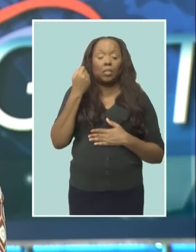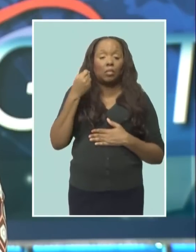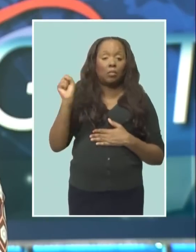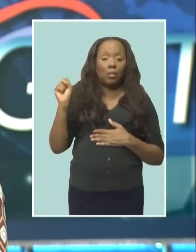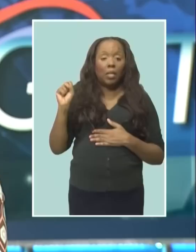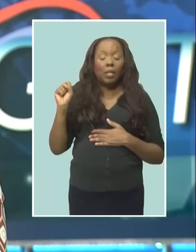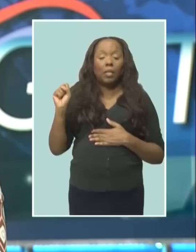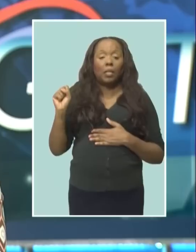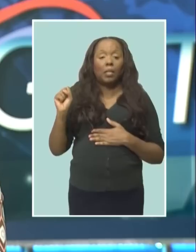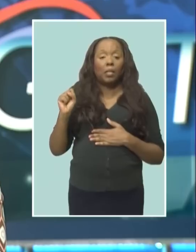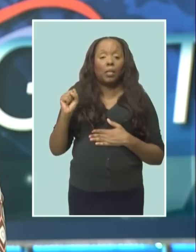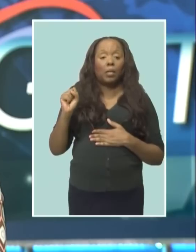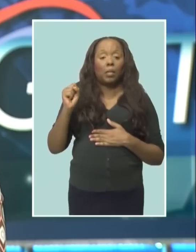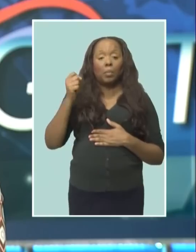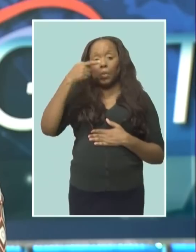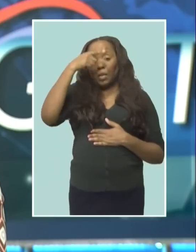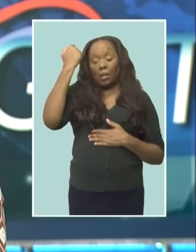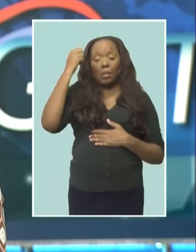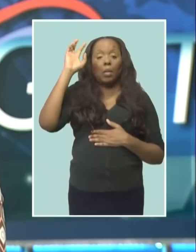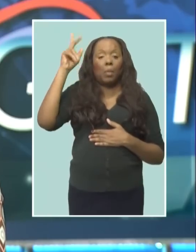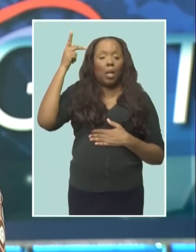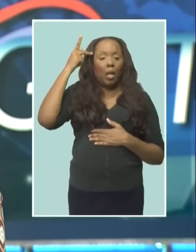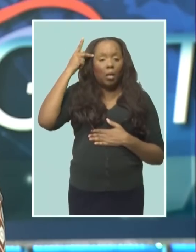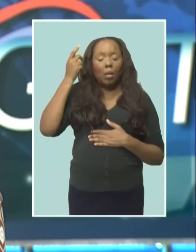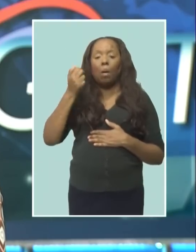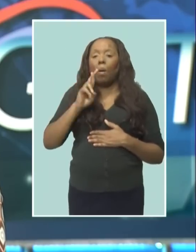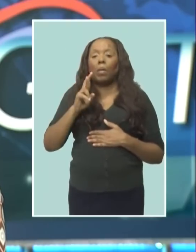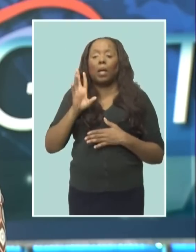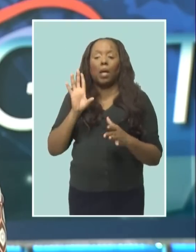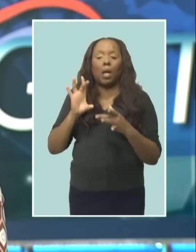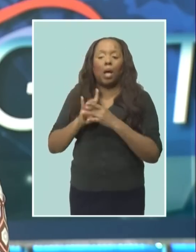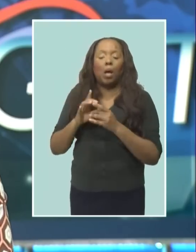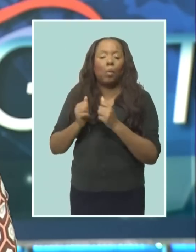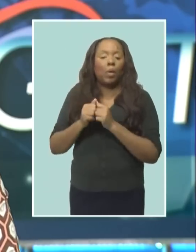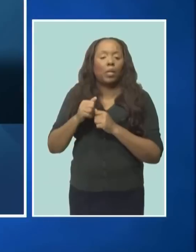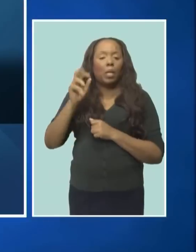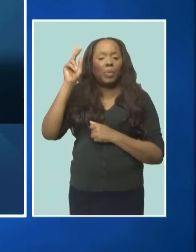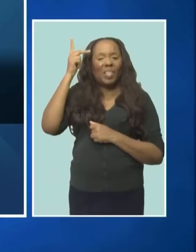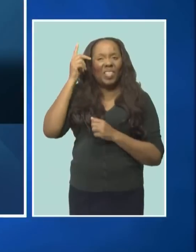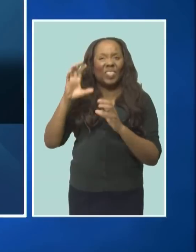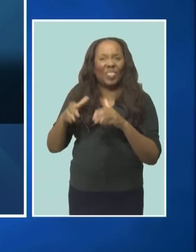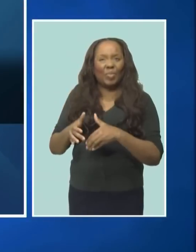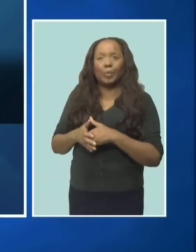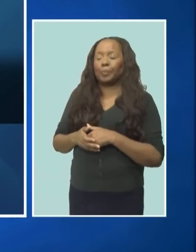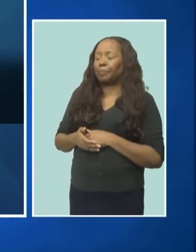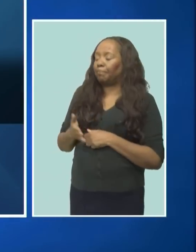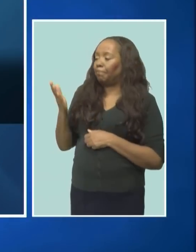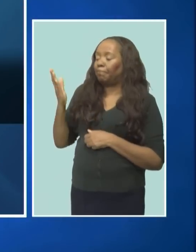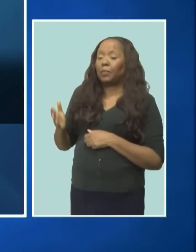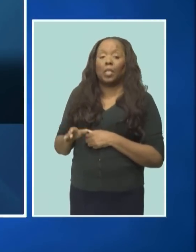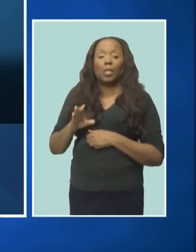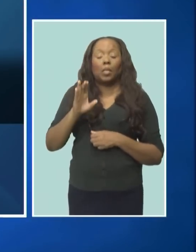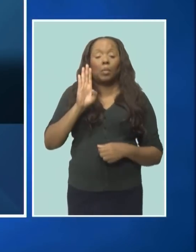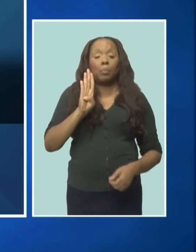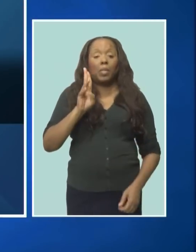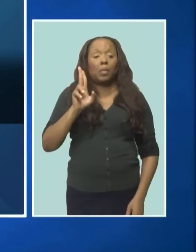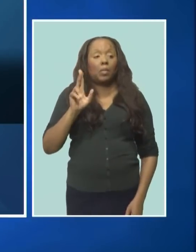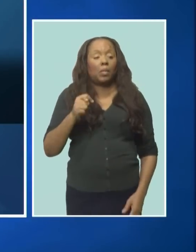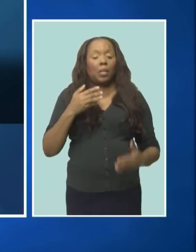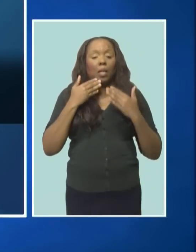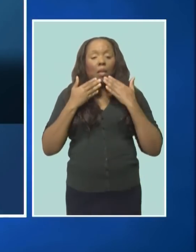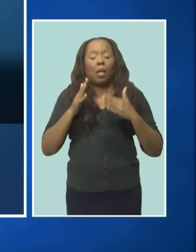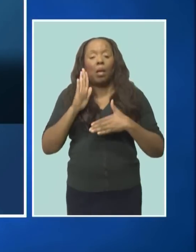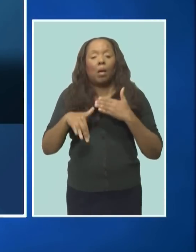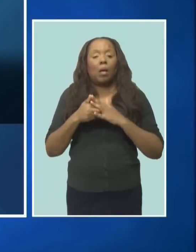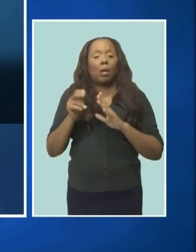political or that they are affiliated with any political party. The Barbados Union of Teachers thanks all members who participated